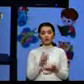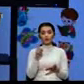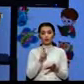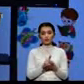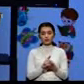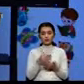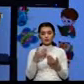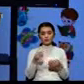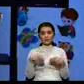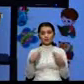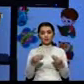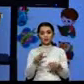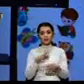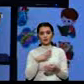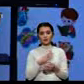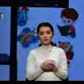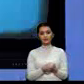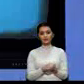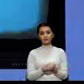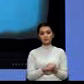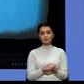Quyidagi topshiriqlar sizga berilgan edi.